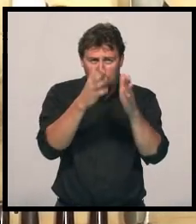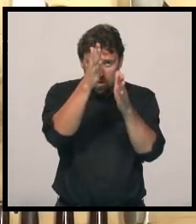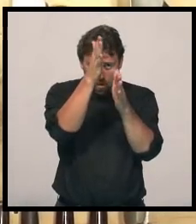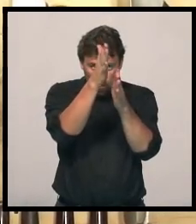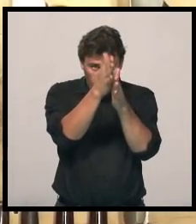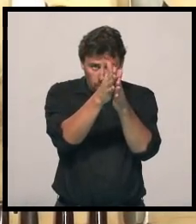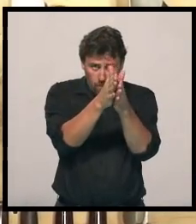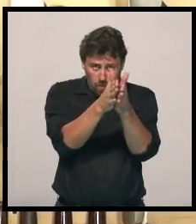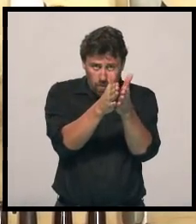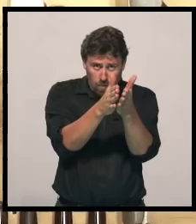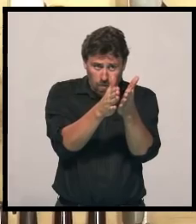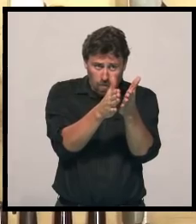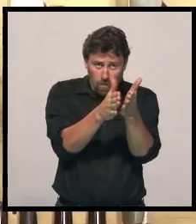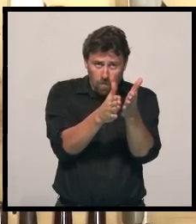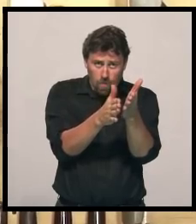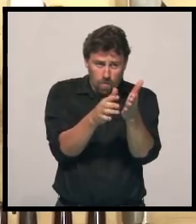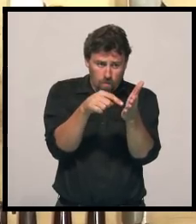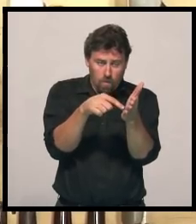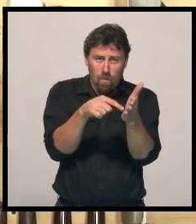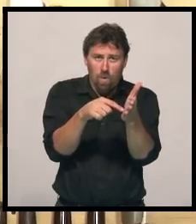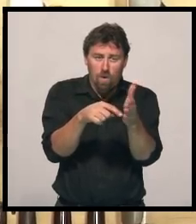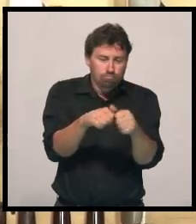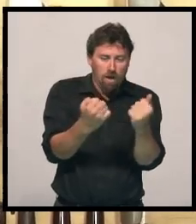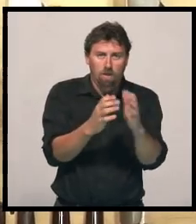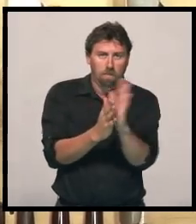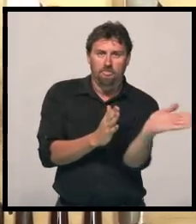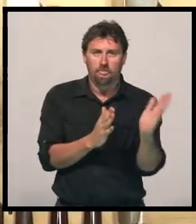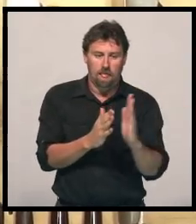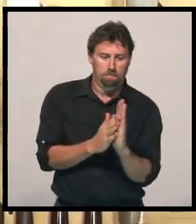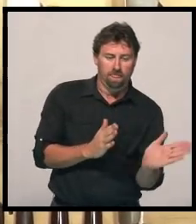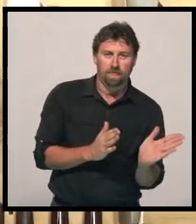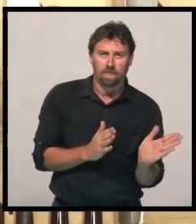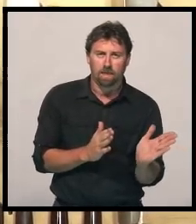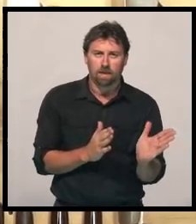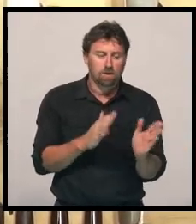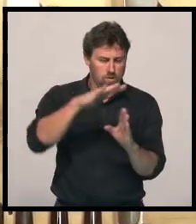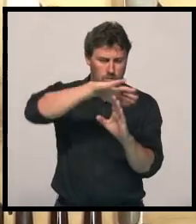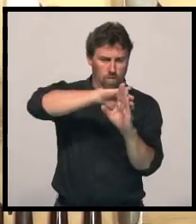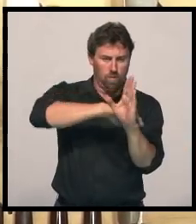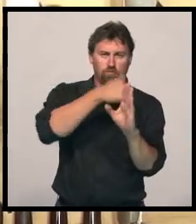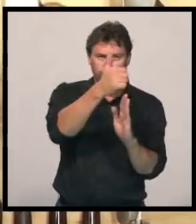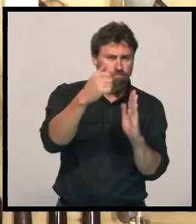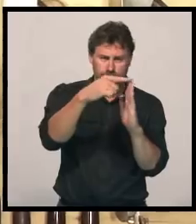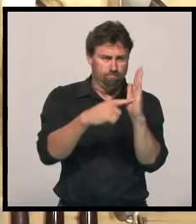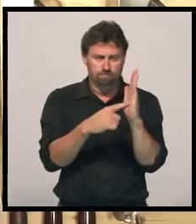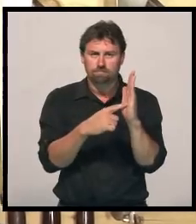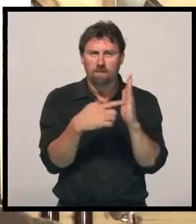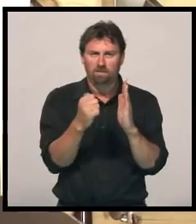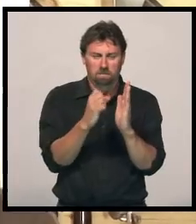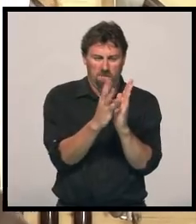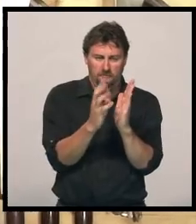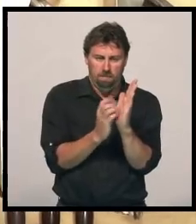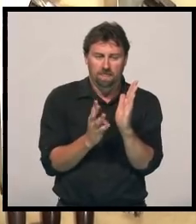flitch, it breaks all the fibres on one side. So, one side has got open fibres and one side's got closed fibres.